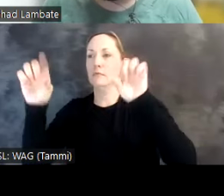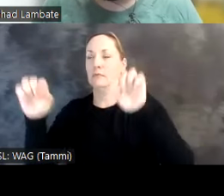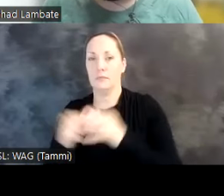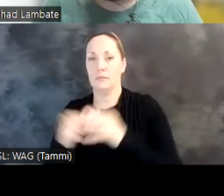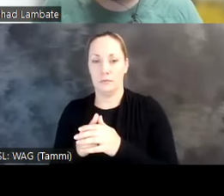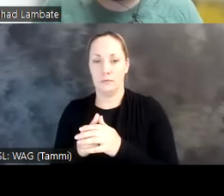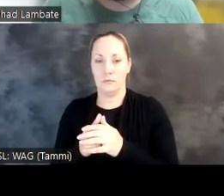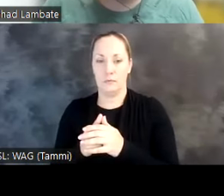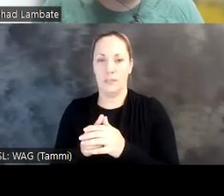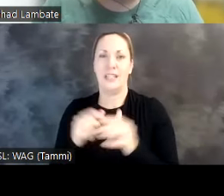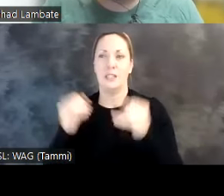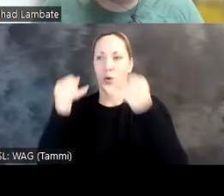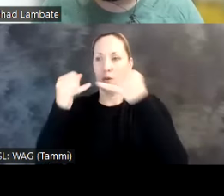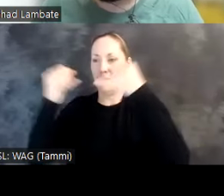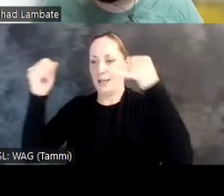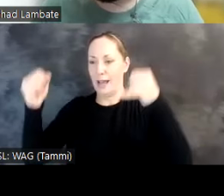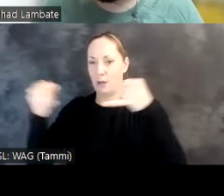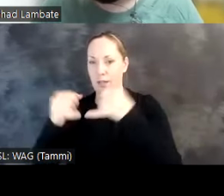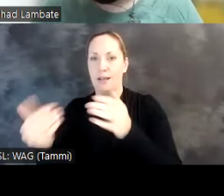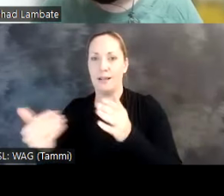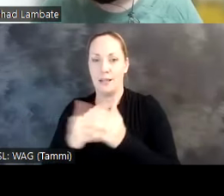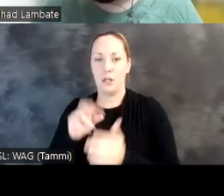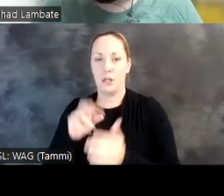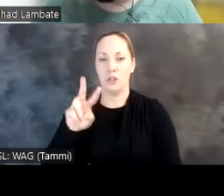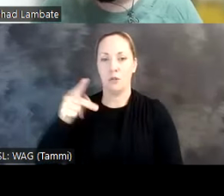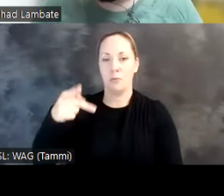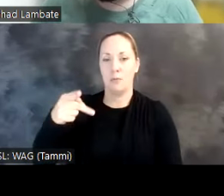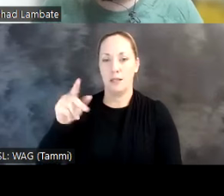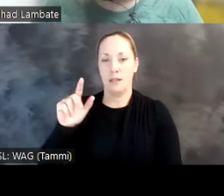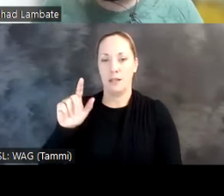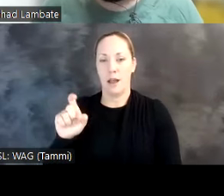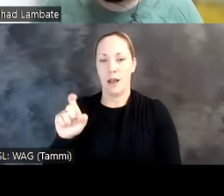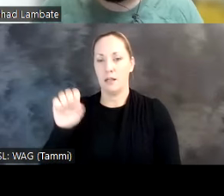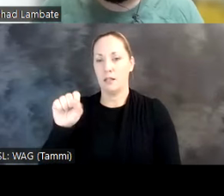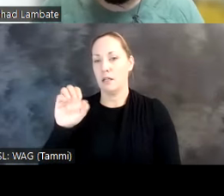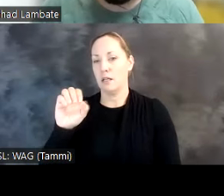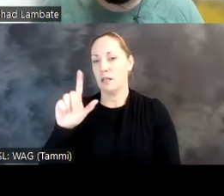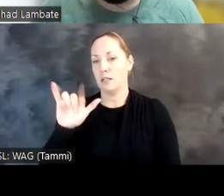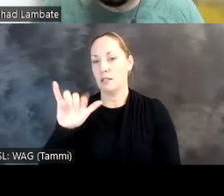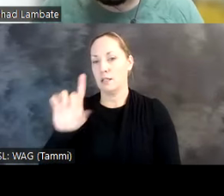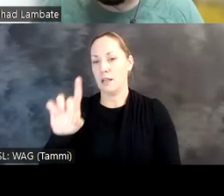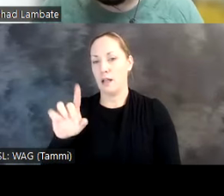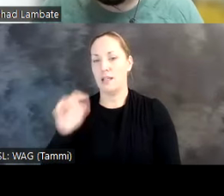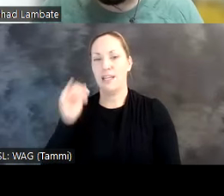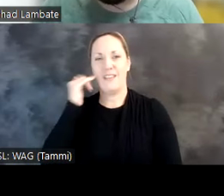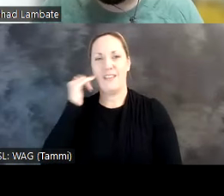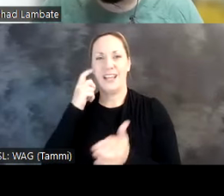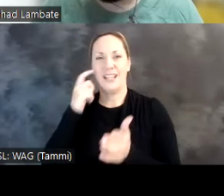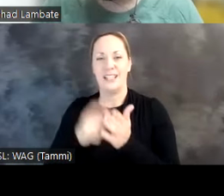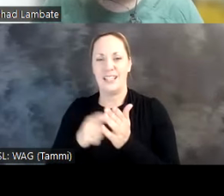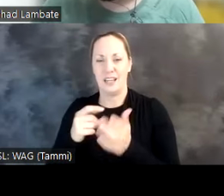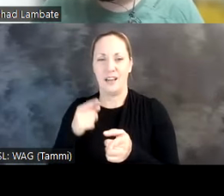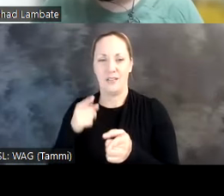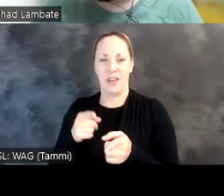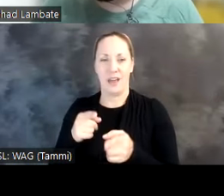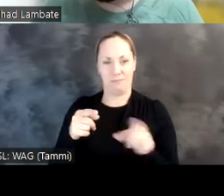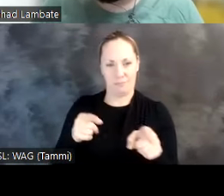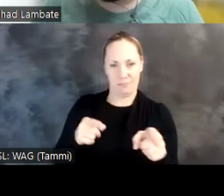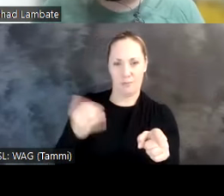the outline is again a 2px solid, and uh, as if I see the hex code currently, it's